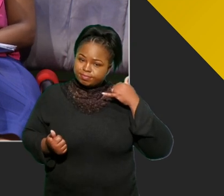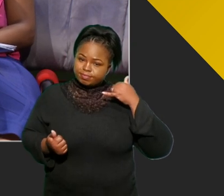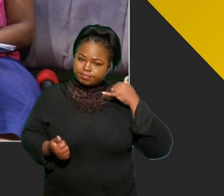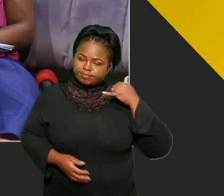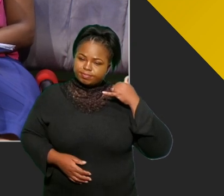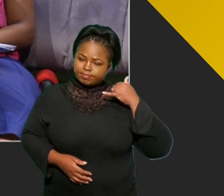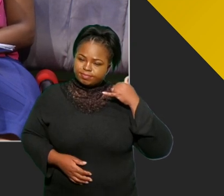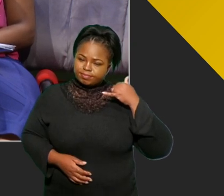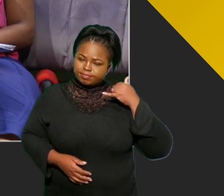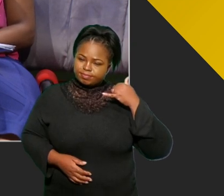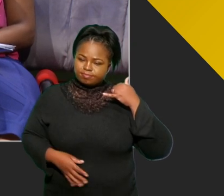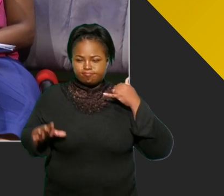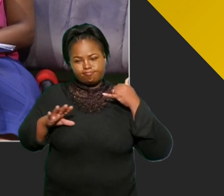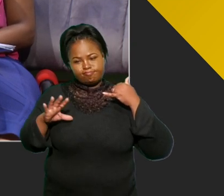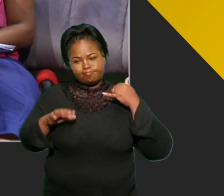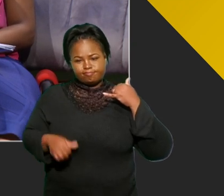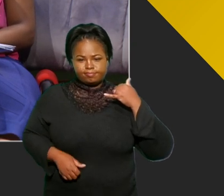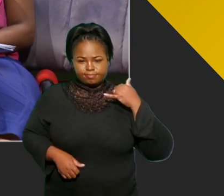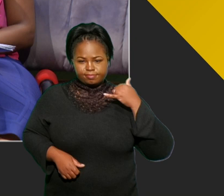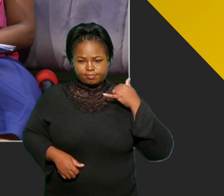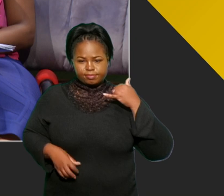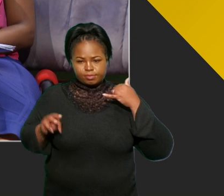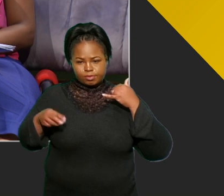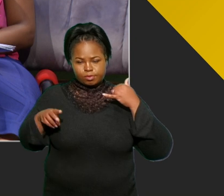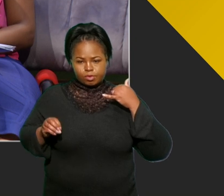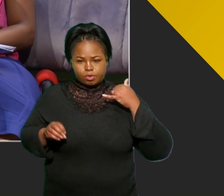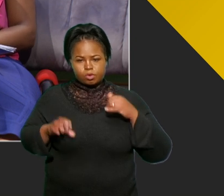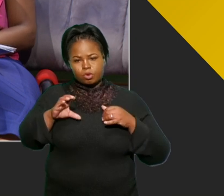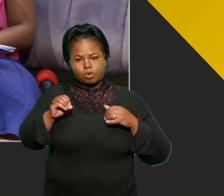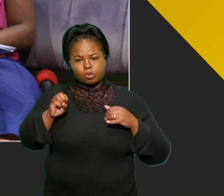are you? I'm alright, thank you. Mpho.